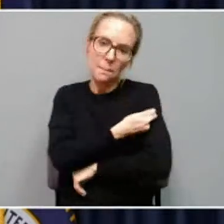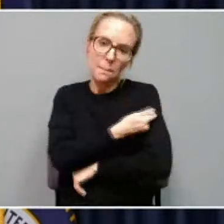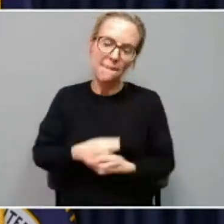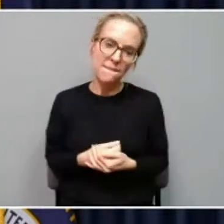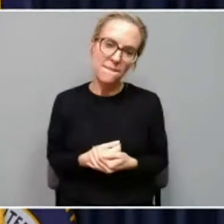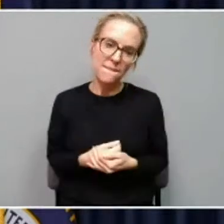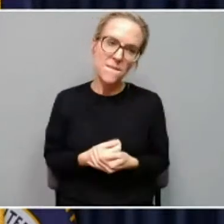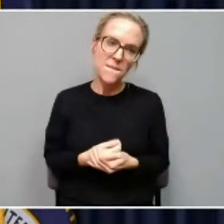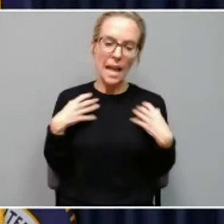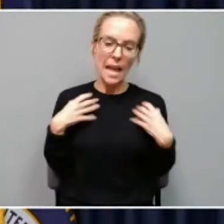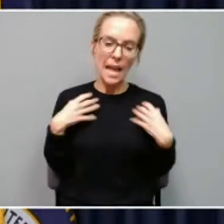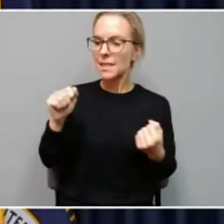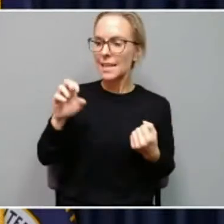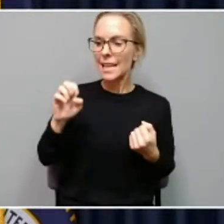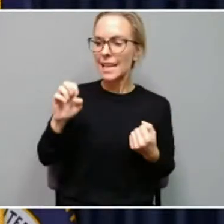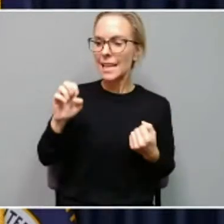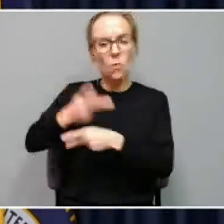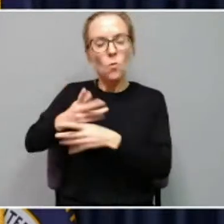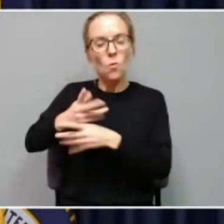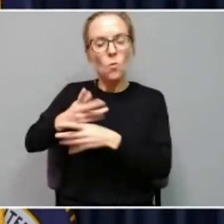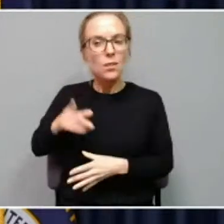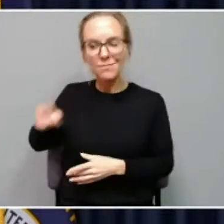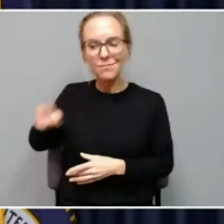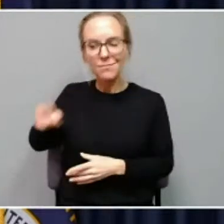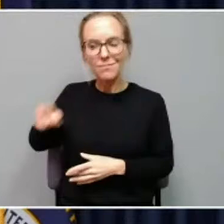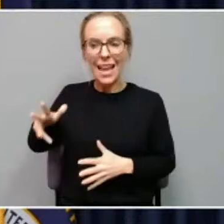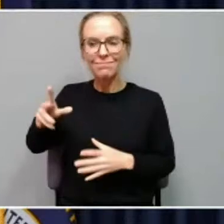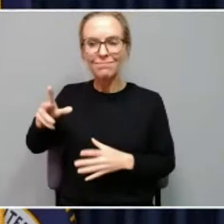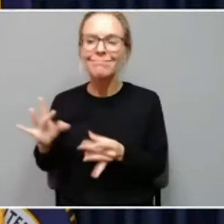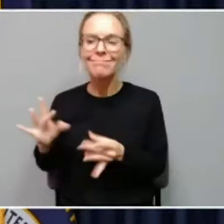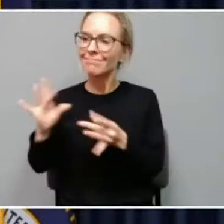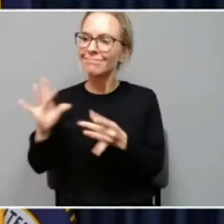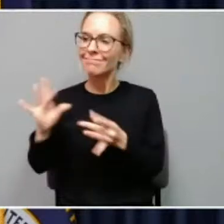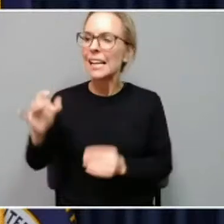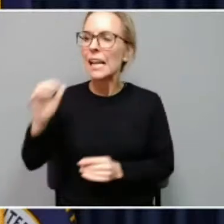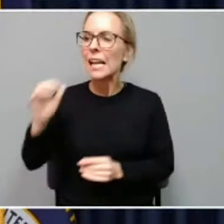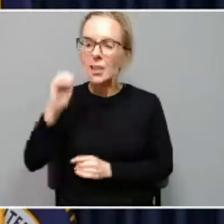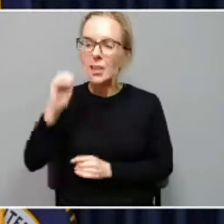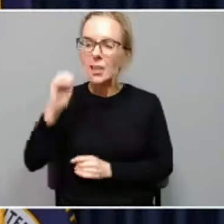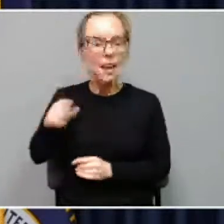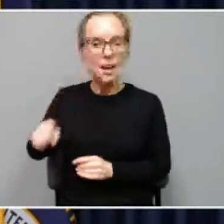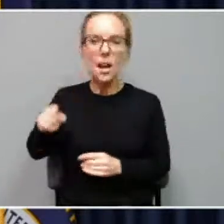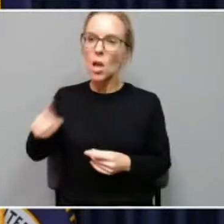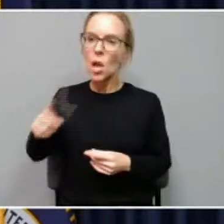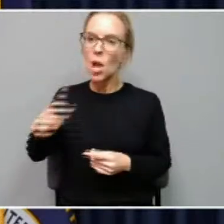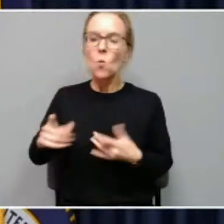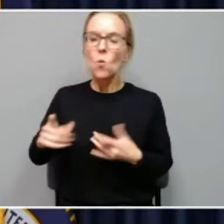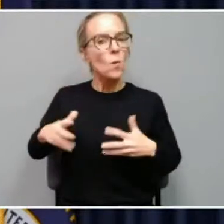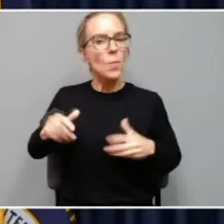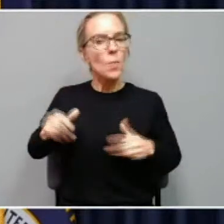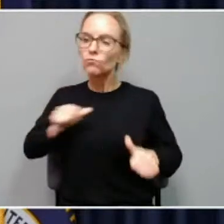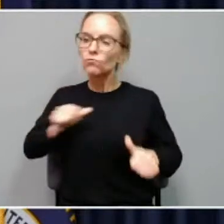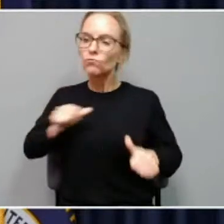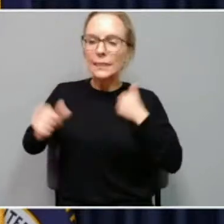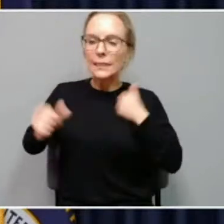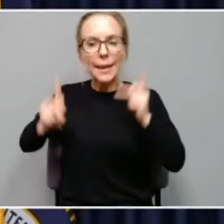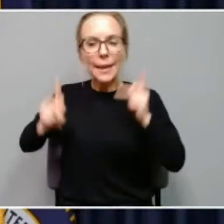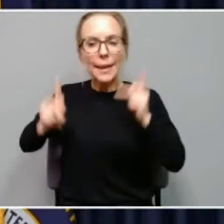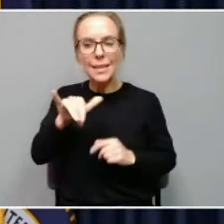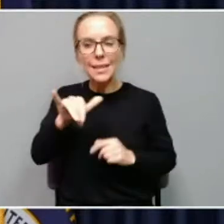Healthcare workers, you've heard them day in and day out. They are a resilient bunch of people. But we are